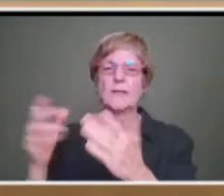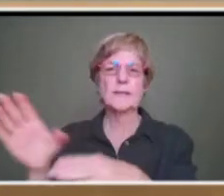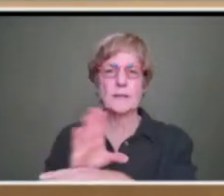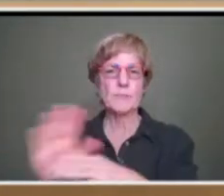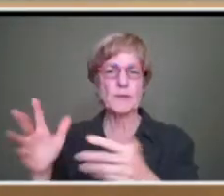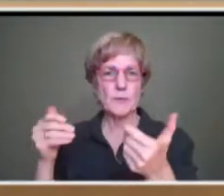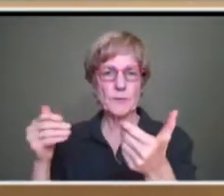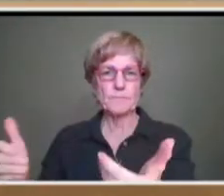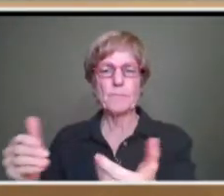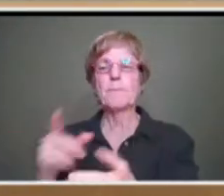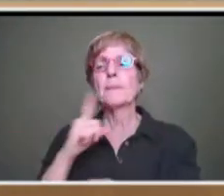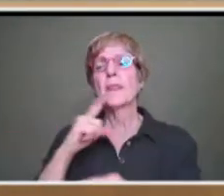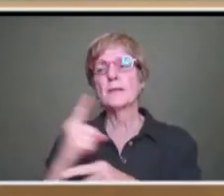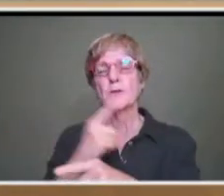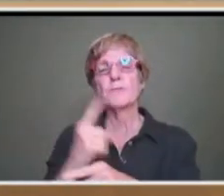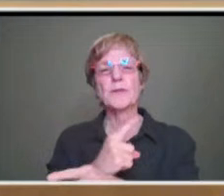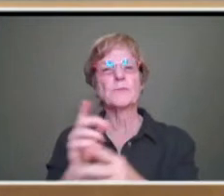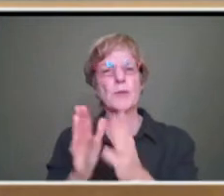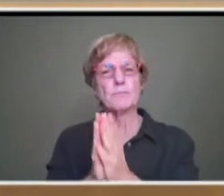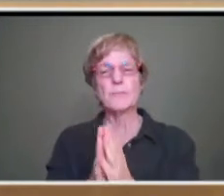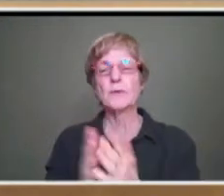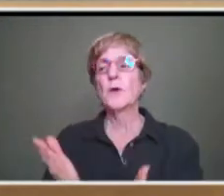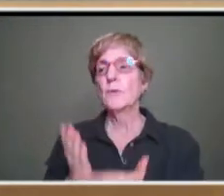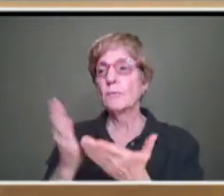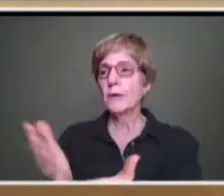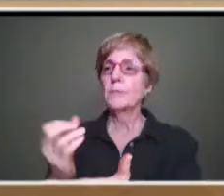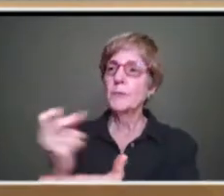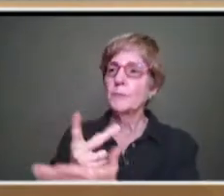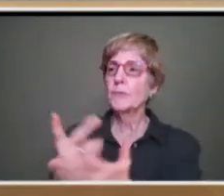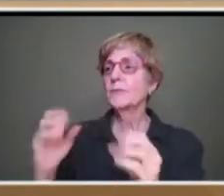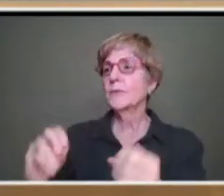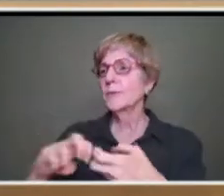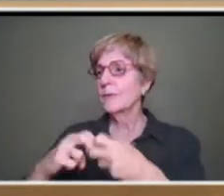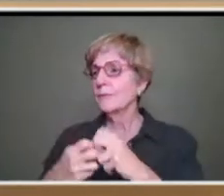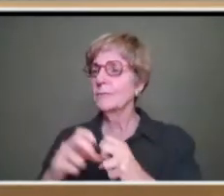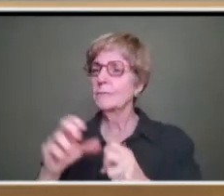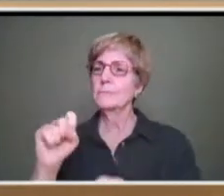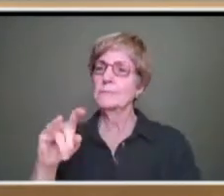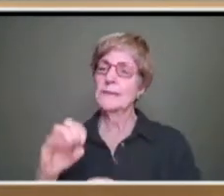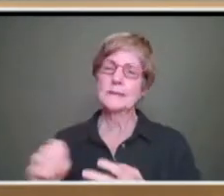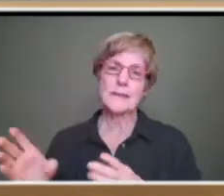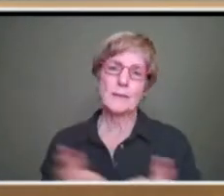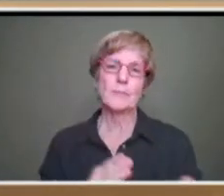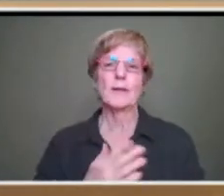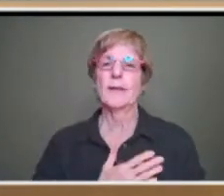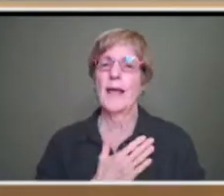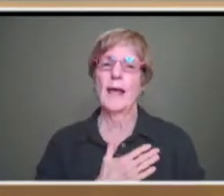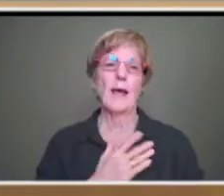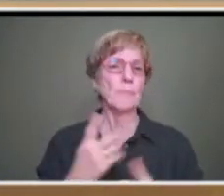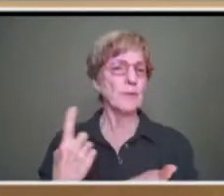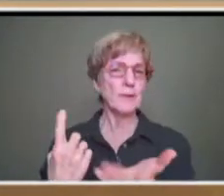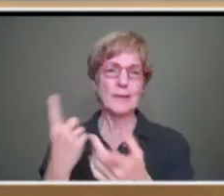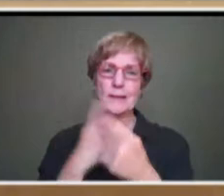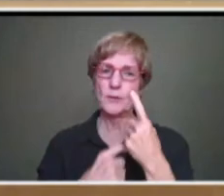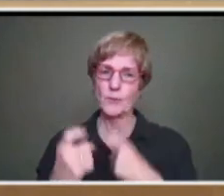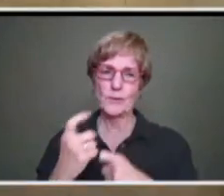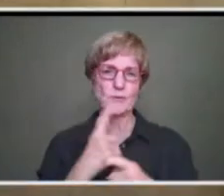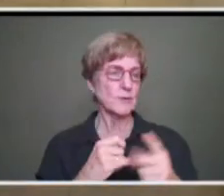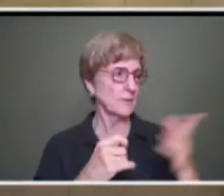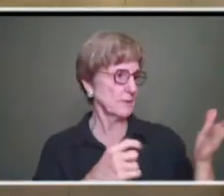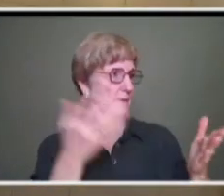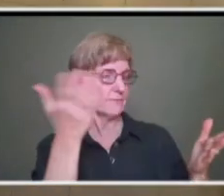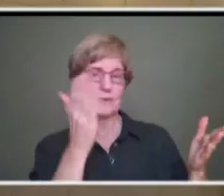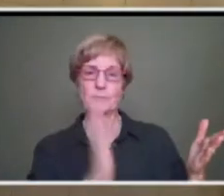conventional petition staff does recommend approval no outstanding issues no site plan and we'll be happy to take any questions following any information shared by the